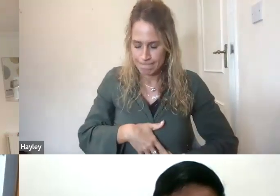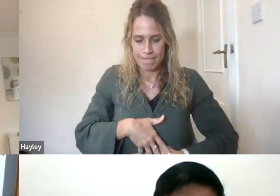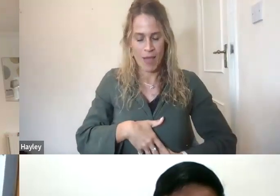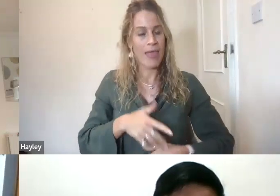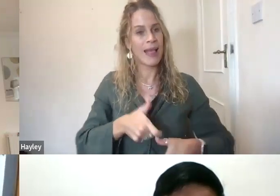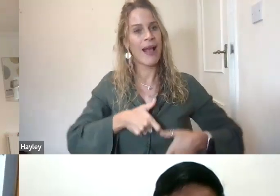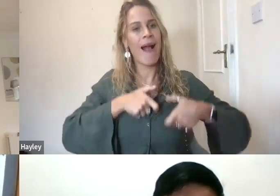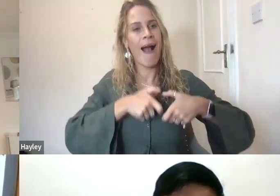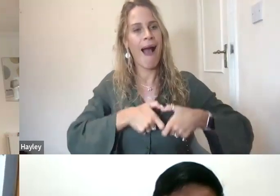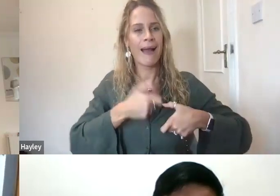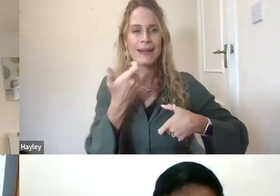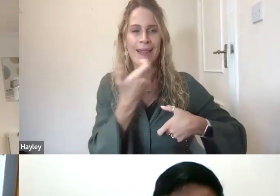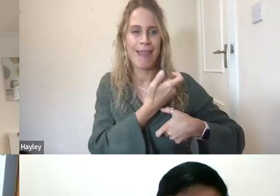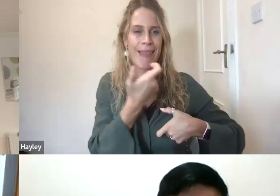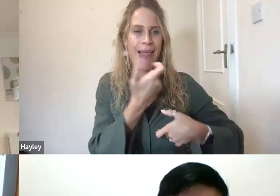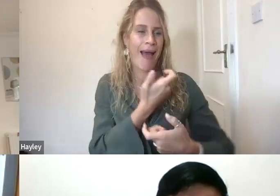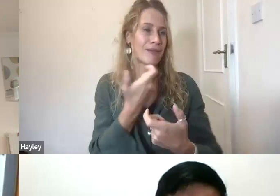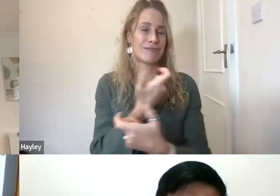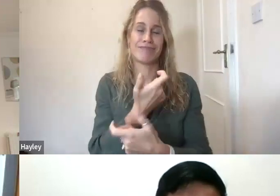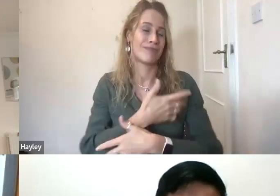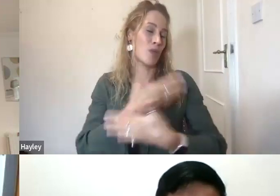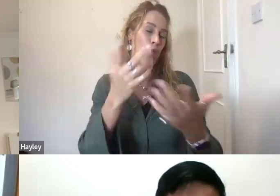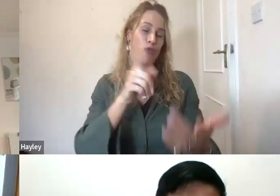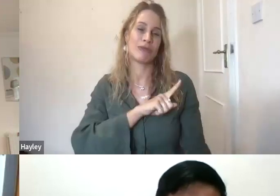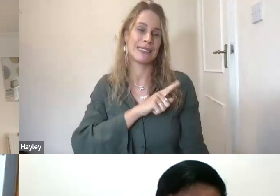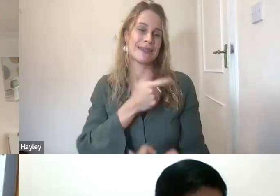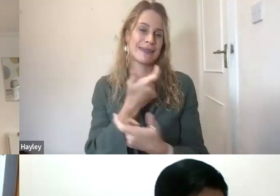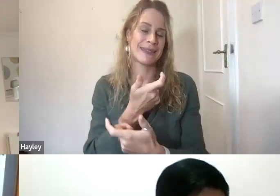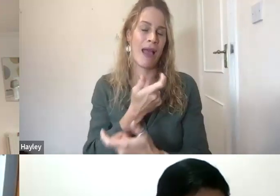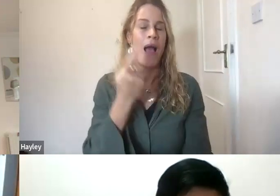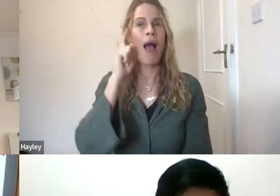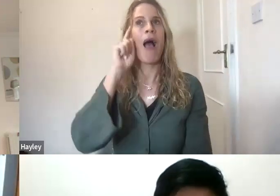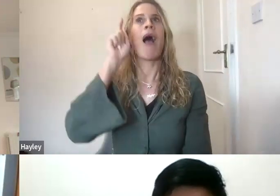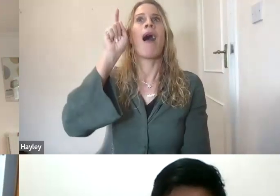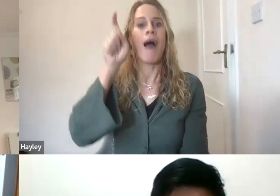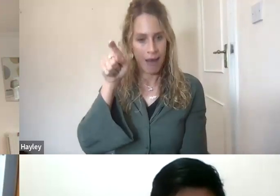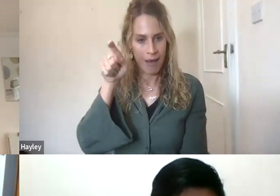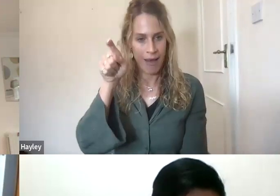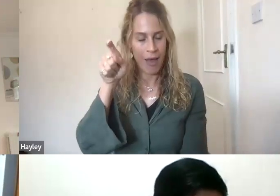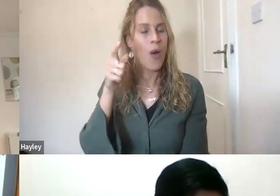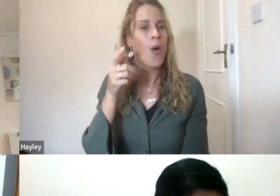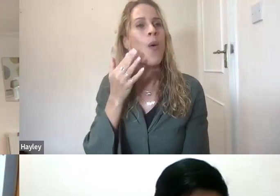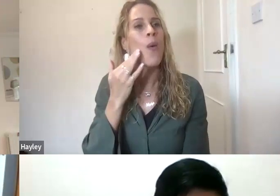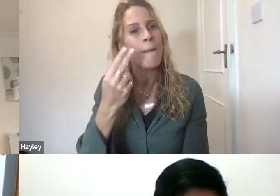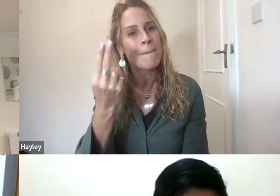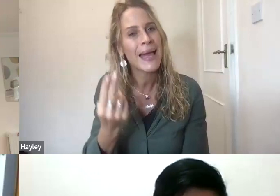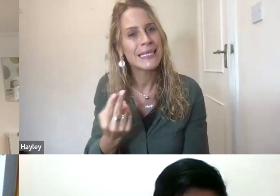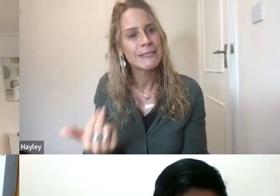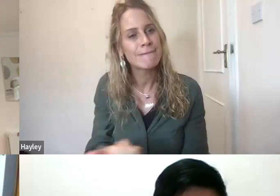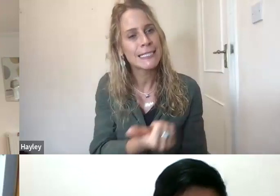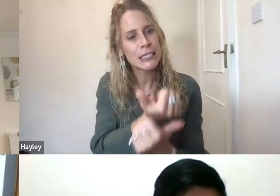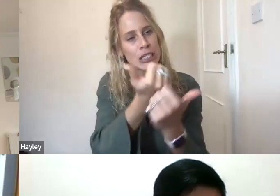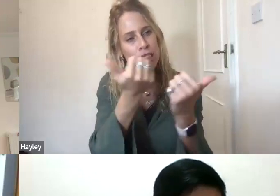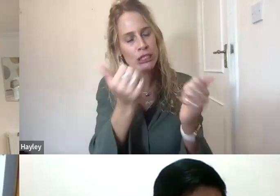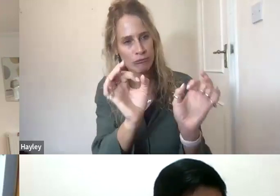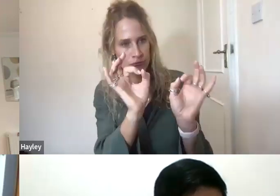laughter that blooms without searching for a reason. It dawned on me that when the painting is completed